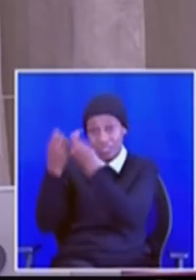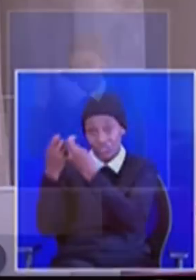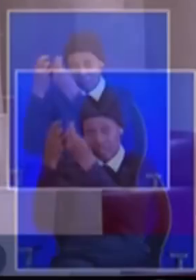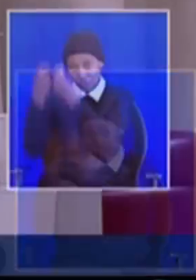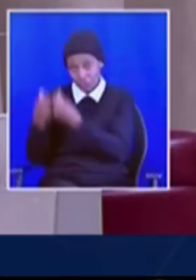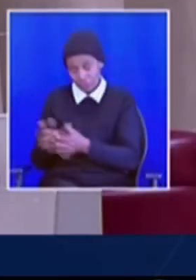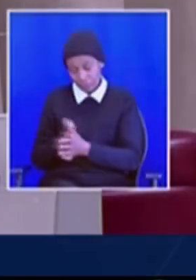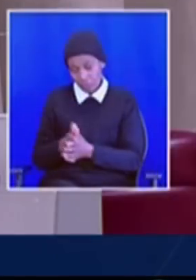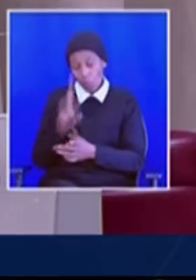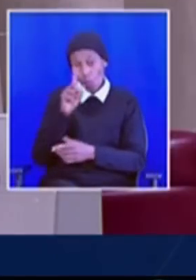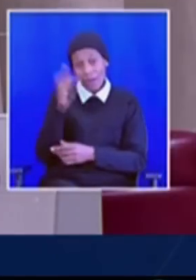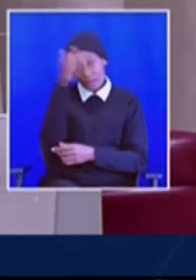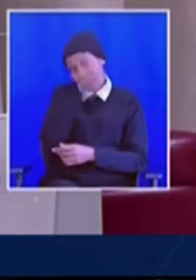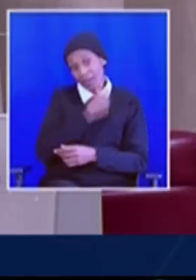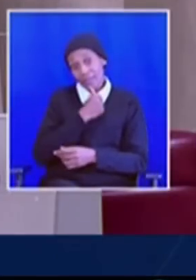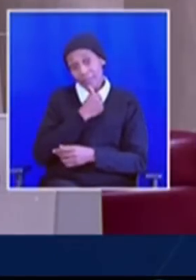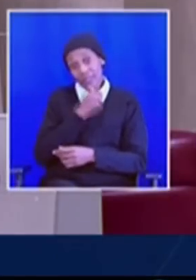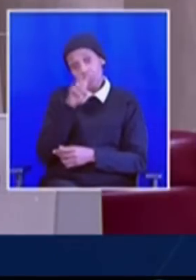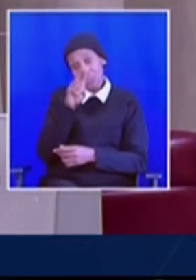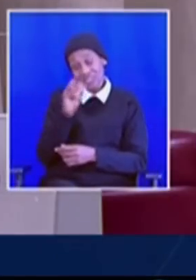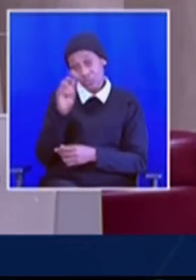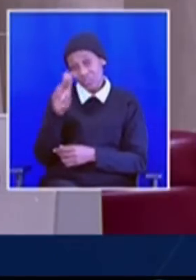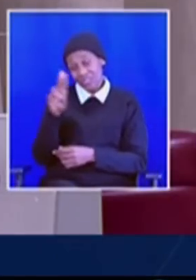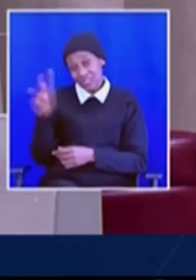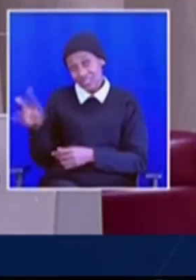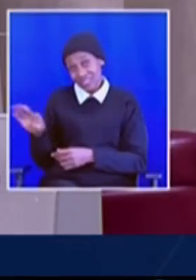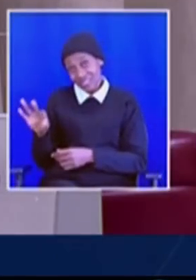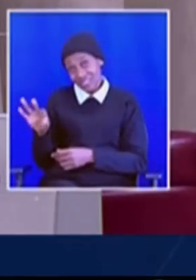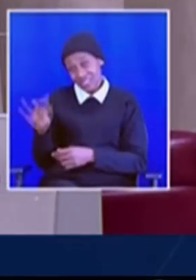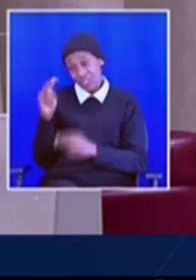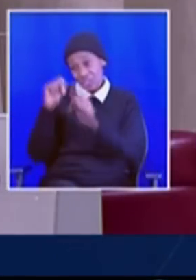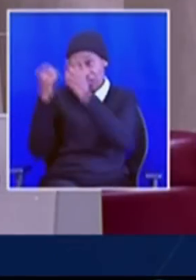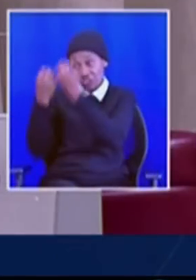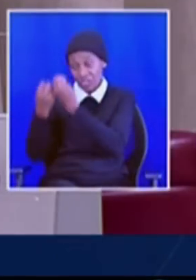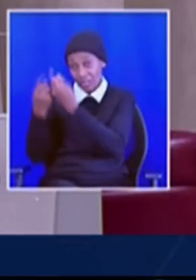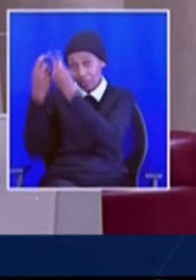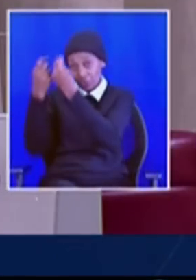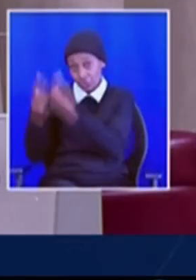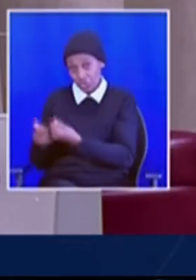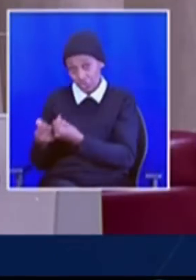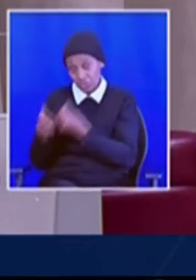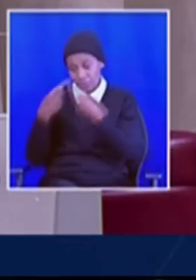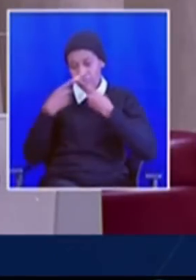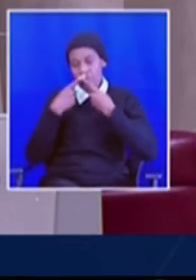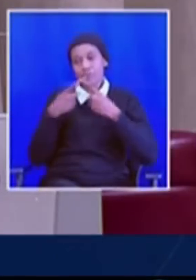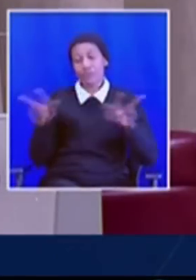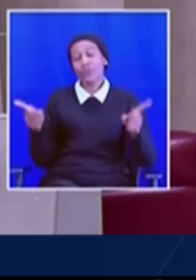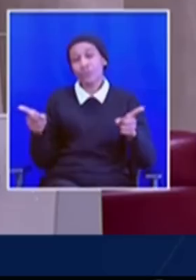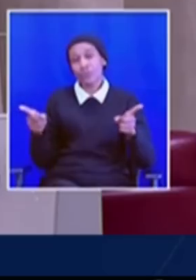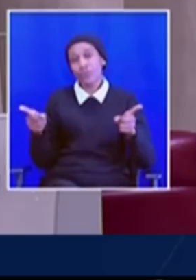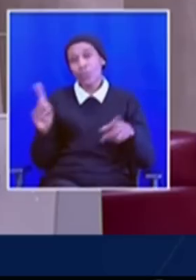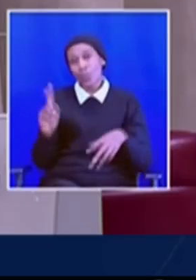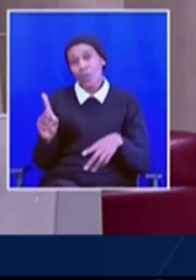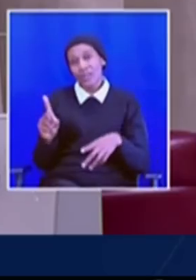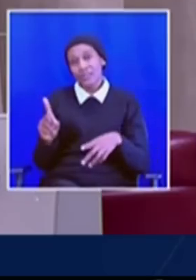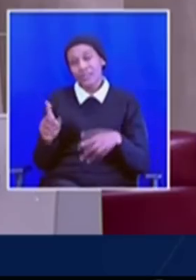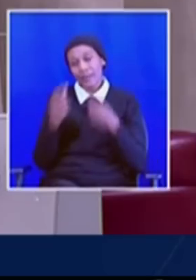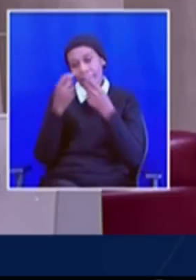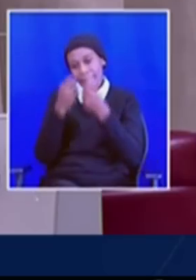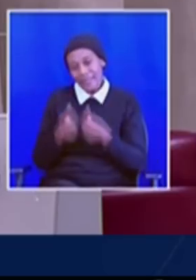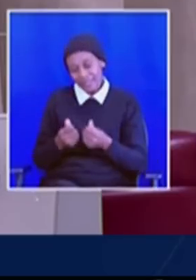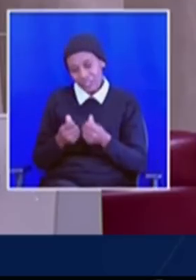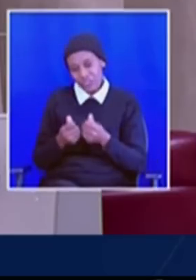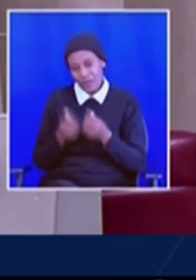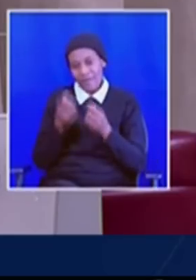On the 1st of April 2023, the National Treasury published a Municipal Finance Management